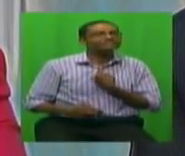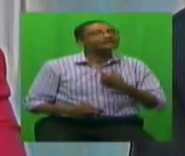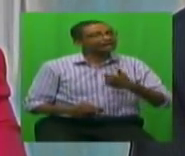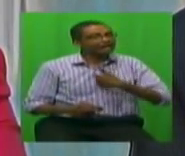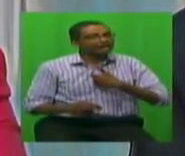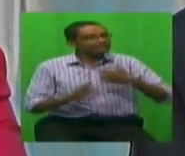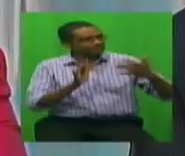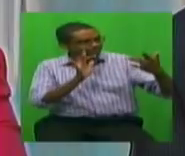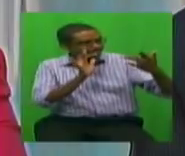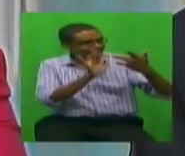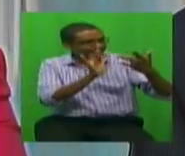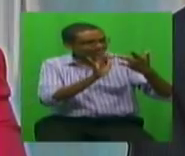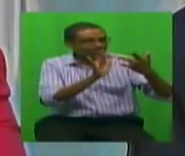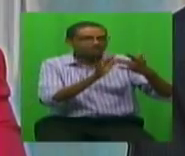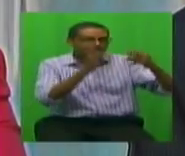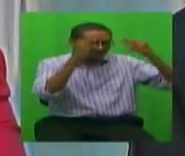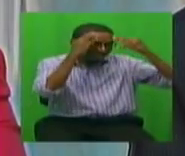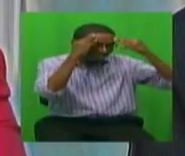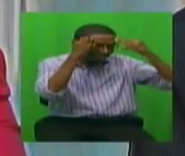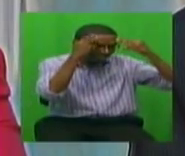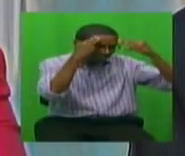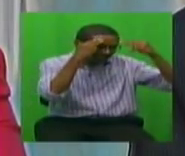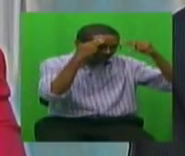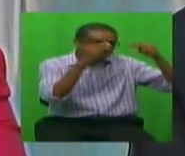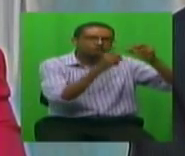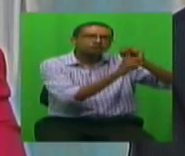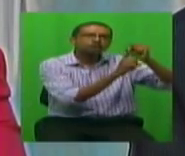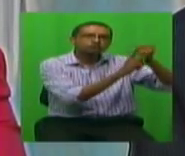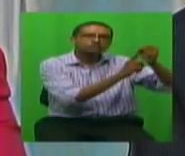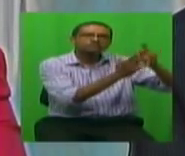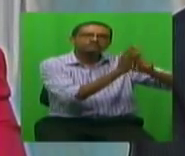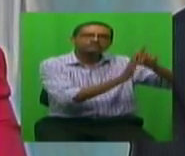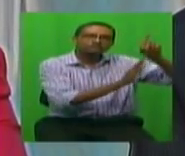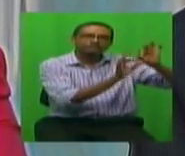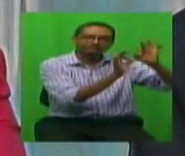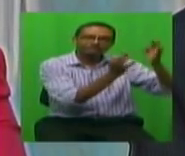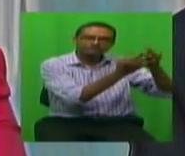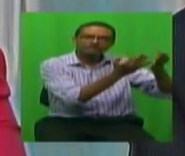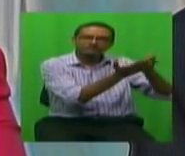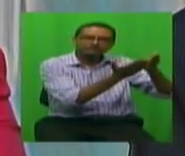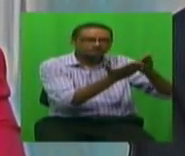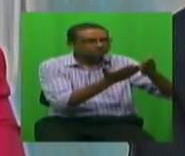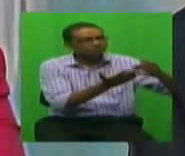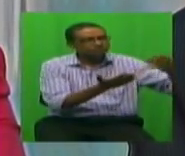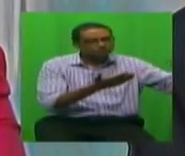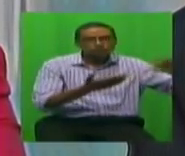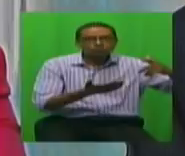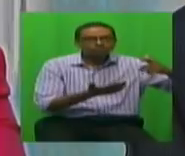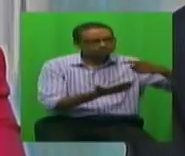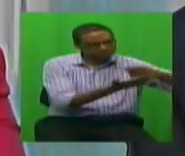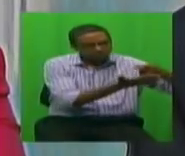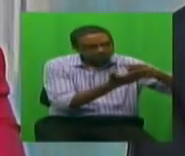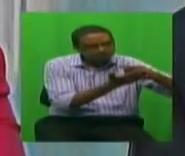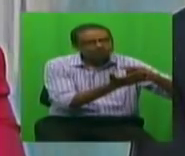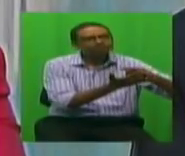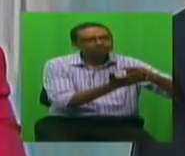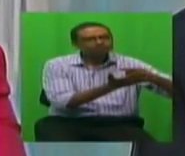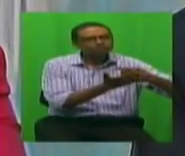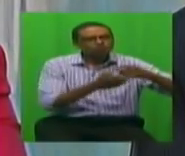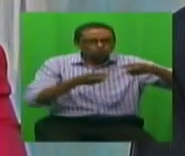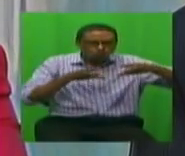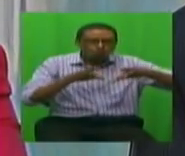contact with our Minister of Social Development and Family Services, and we are working out a system so that those